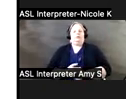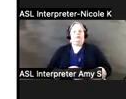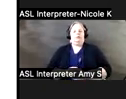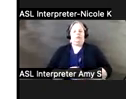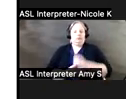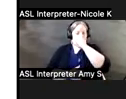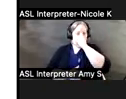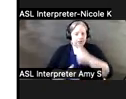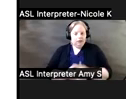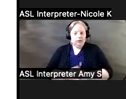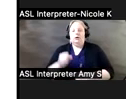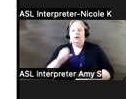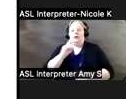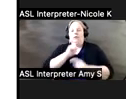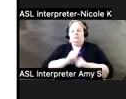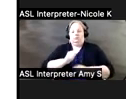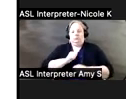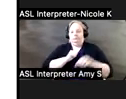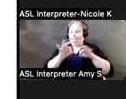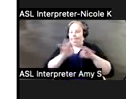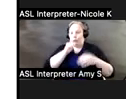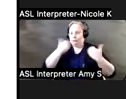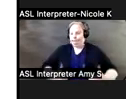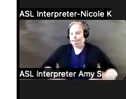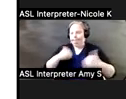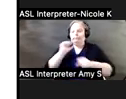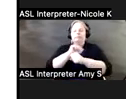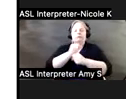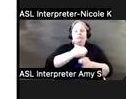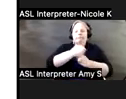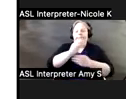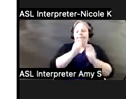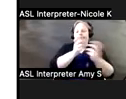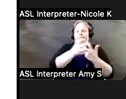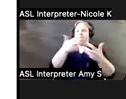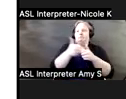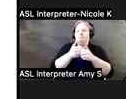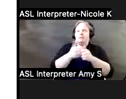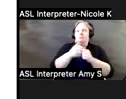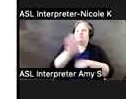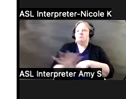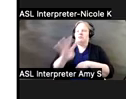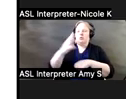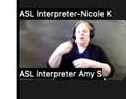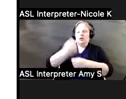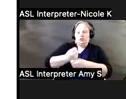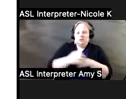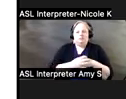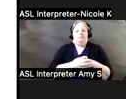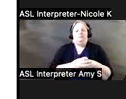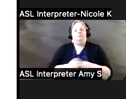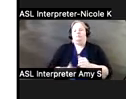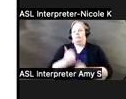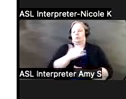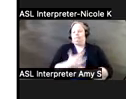So a little bit about myself. So I've been working in the field of adaptive gaming for about 4 years. I mostly worked